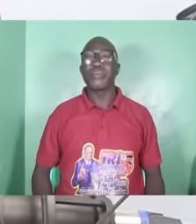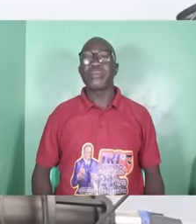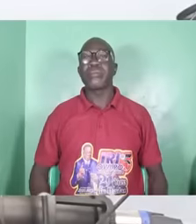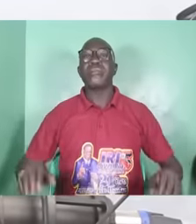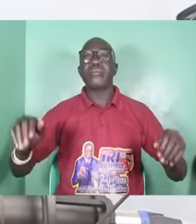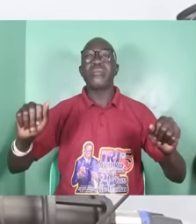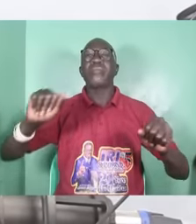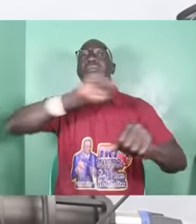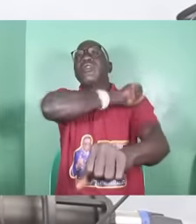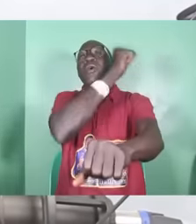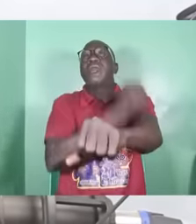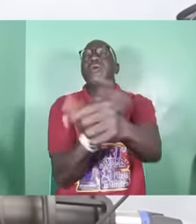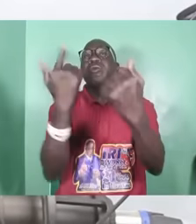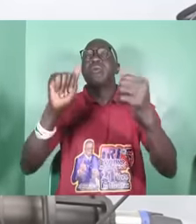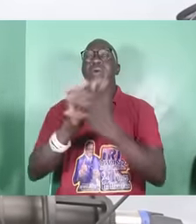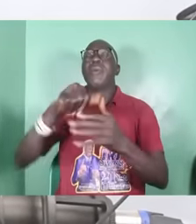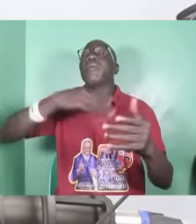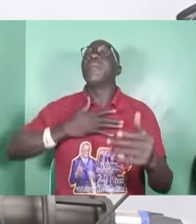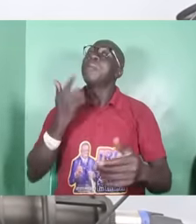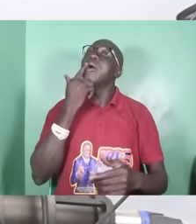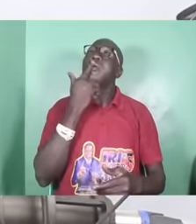Hey, I said to no, me daddy.